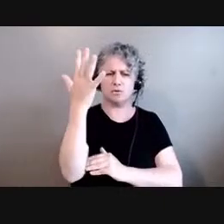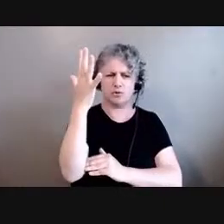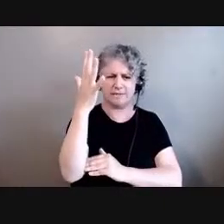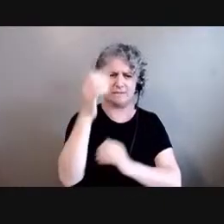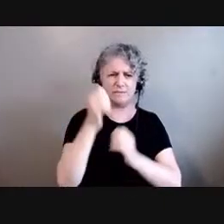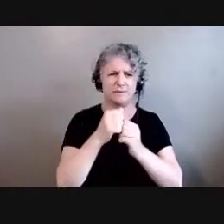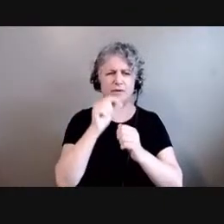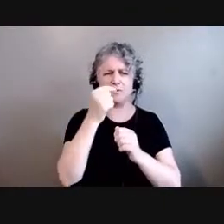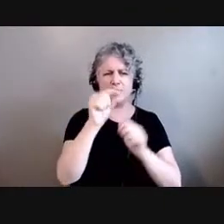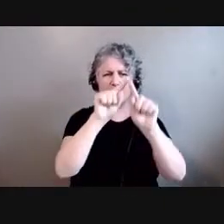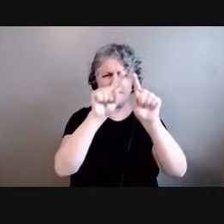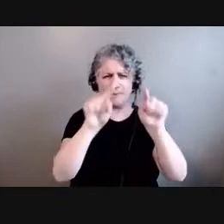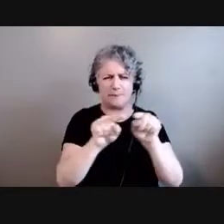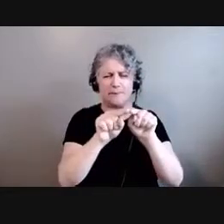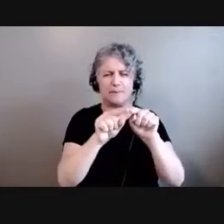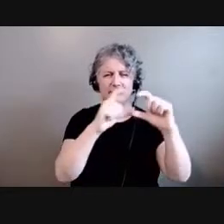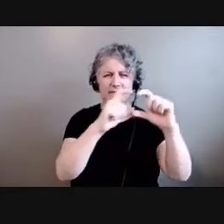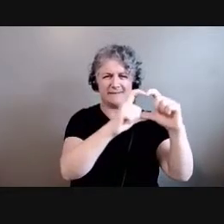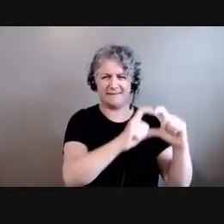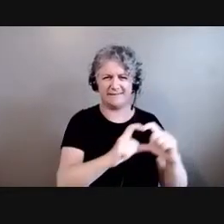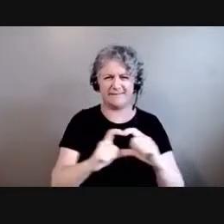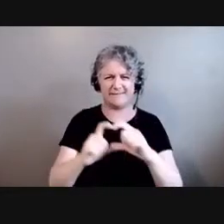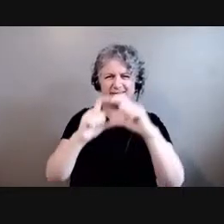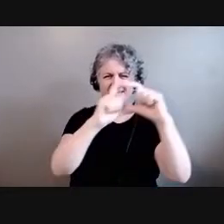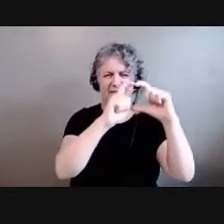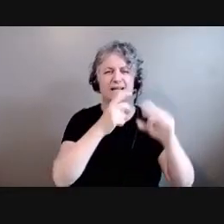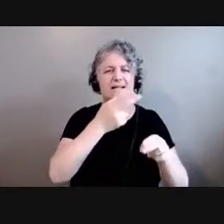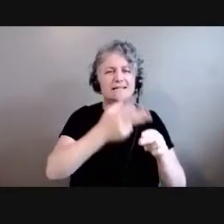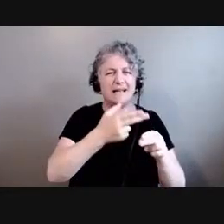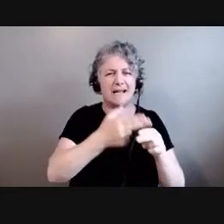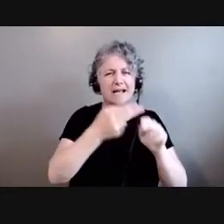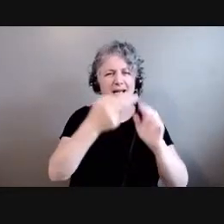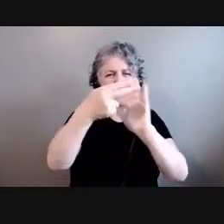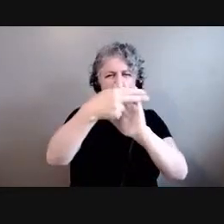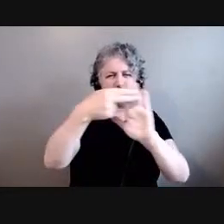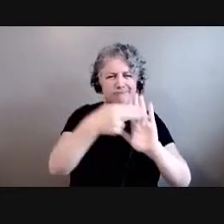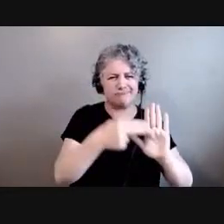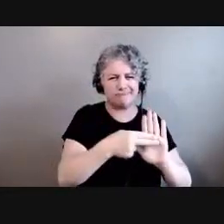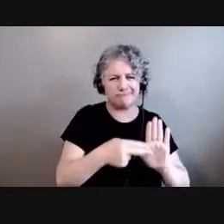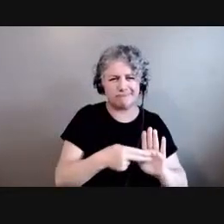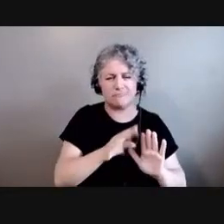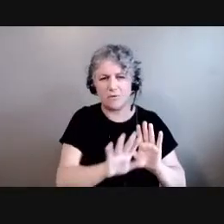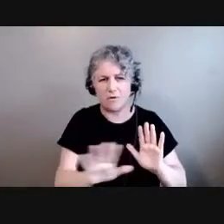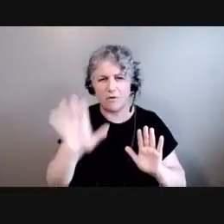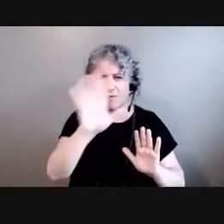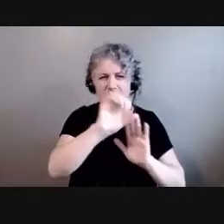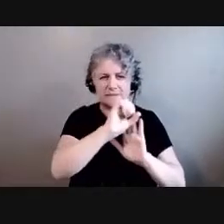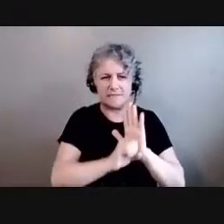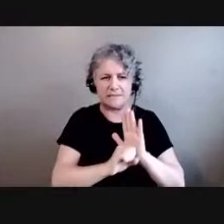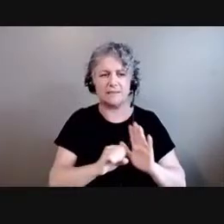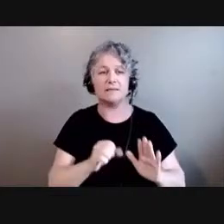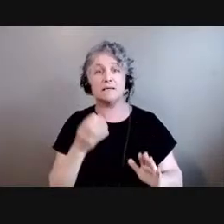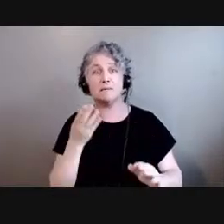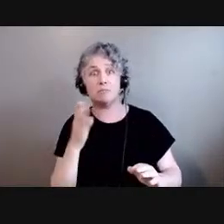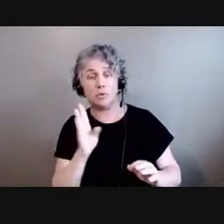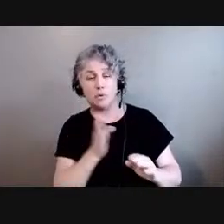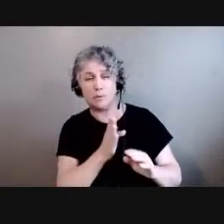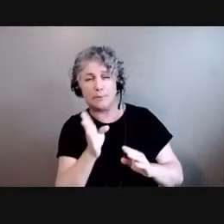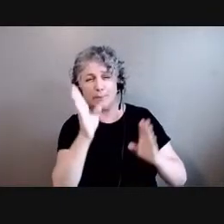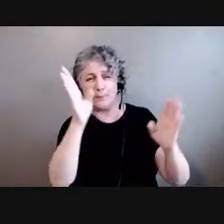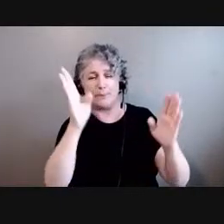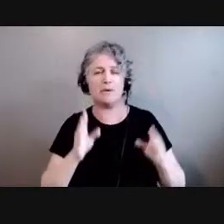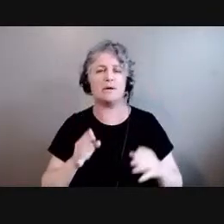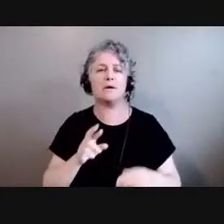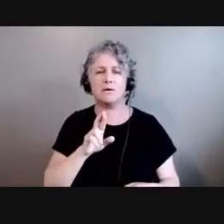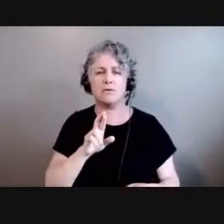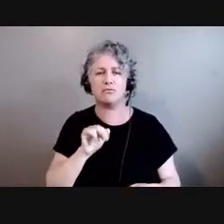ring around them. They are all named across the state, and then we see rivers in blue in the background.